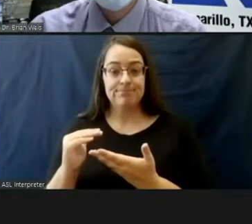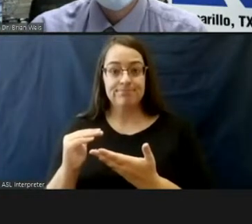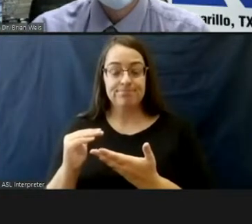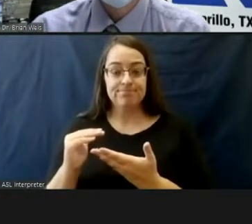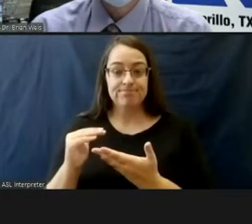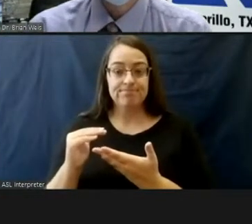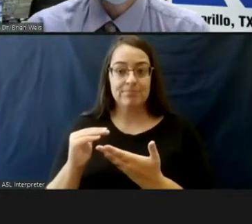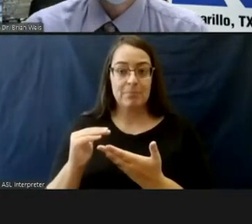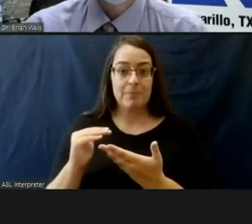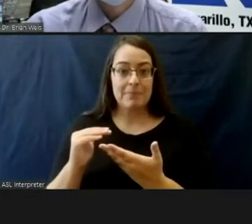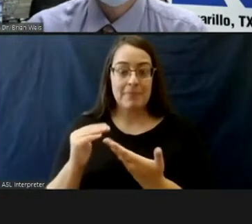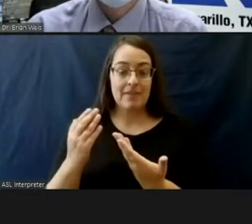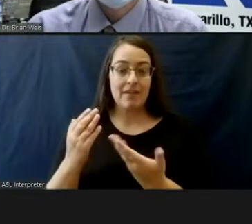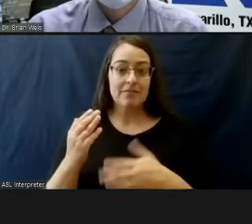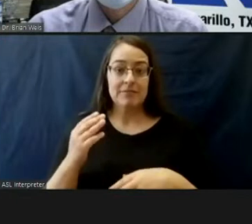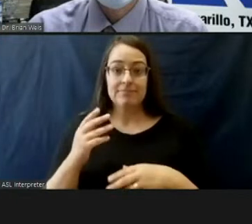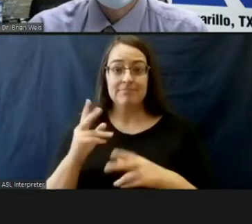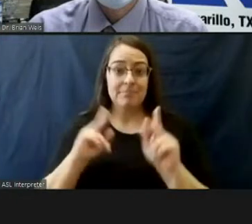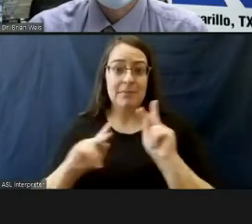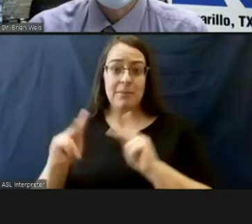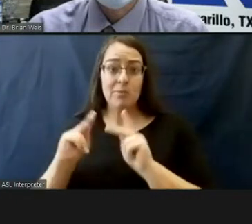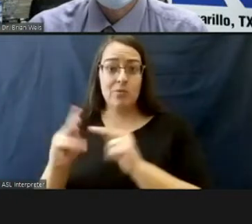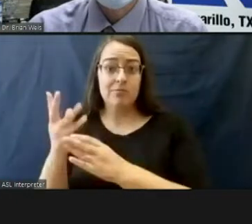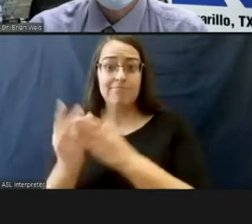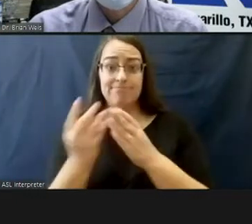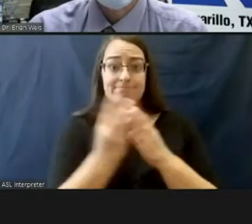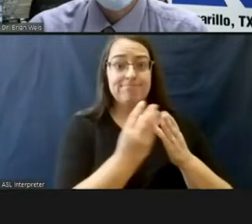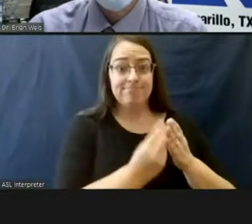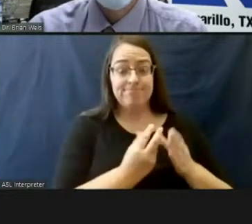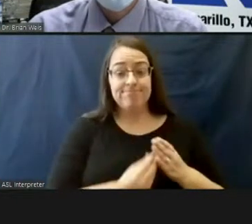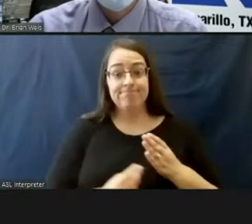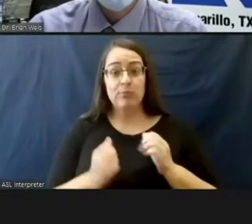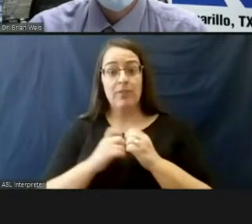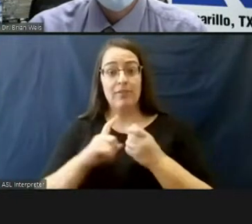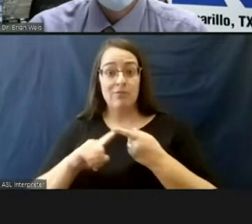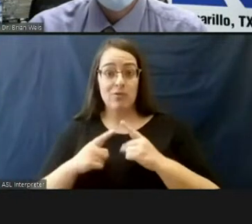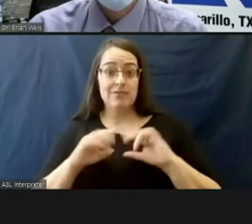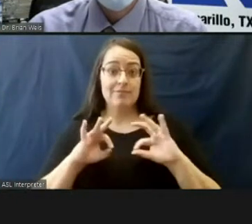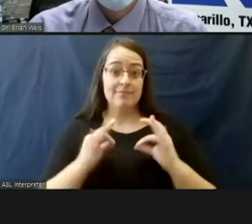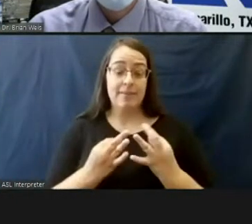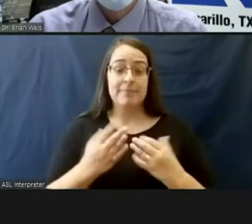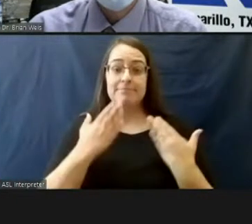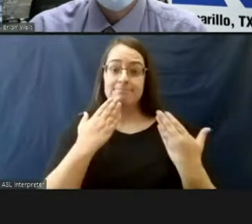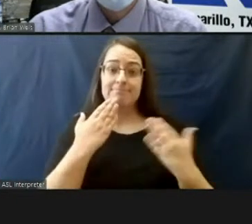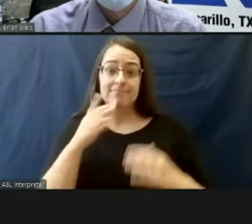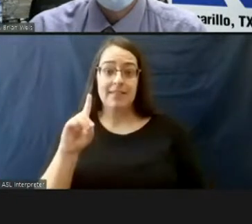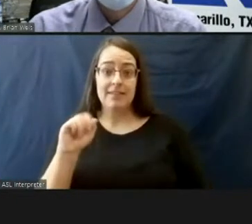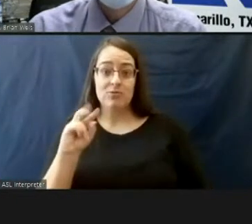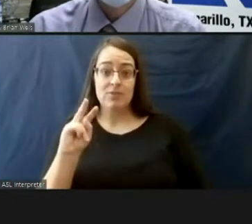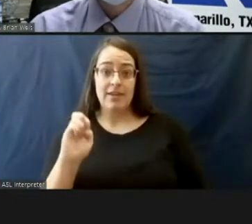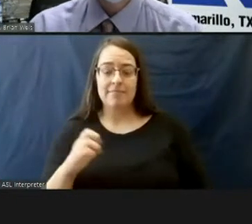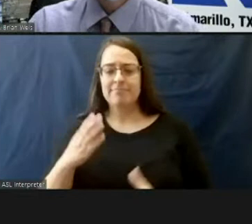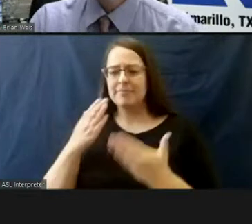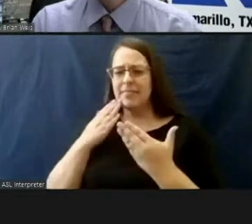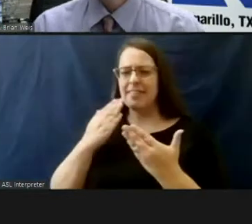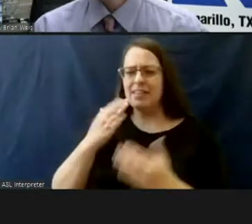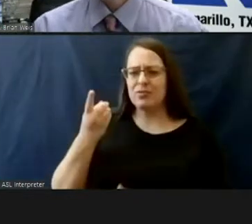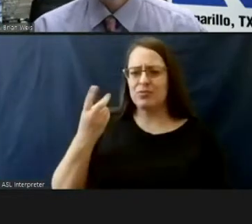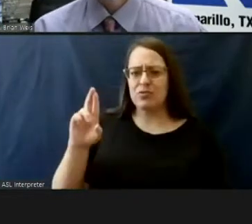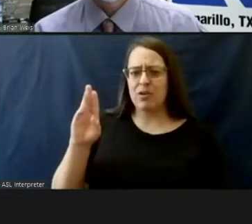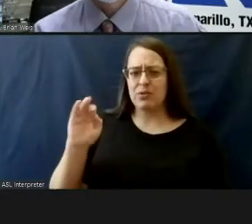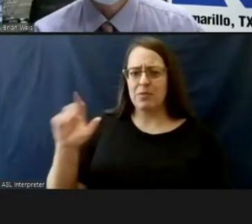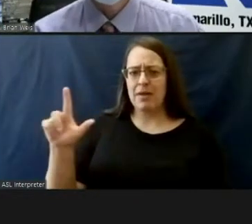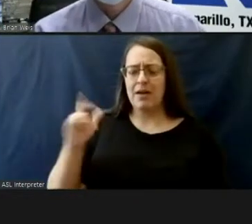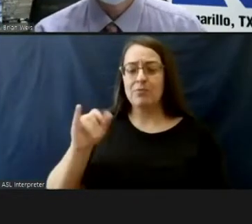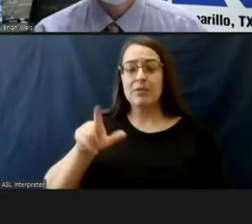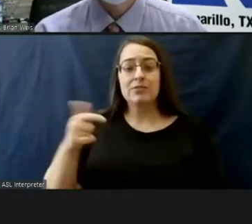to life in our community amongst our friends and neighbors. Thank you, David. Thank you, Dr. Bell. We'll now go to Dr.